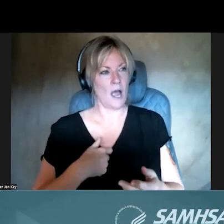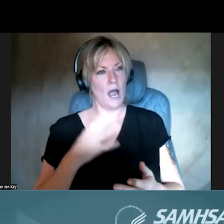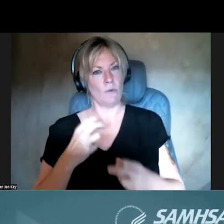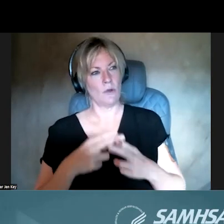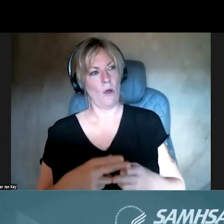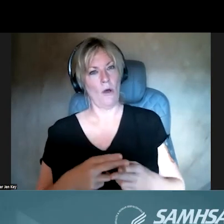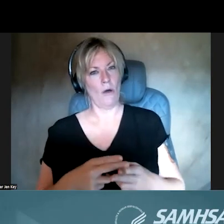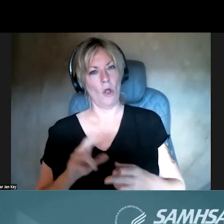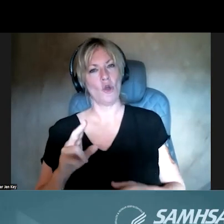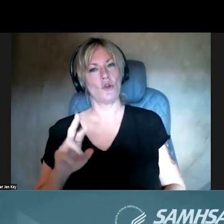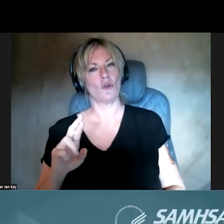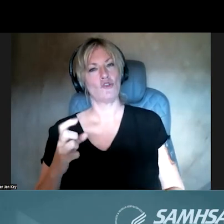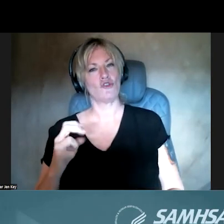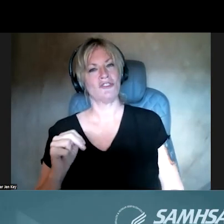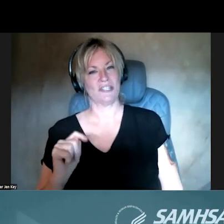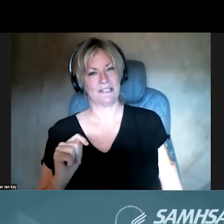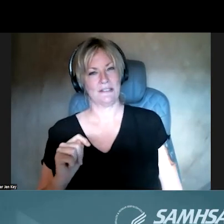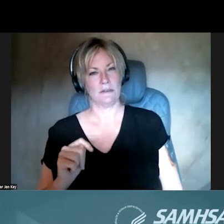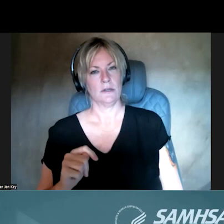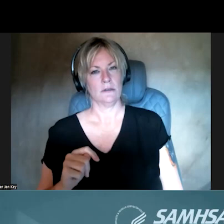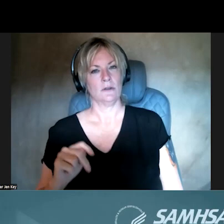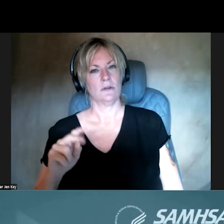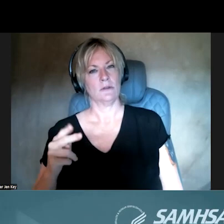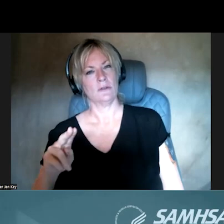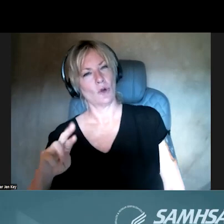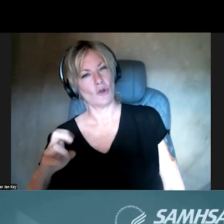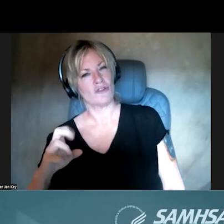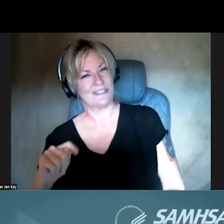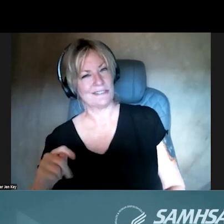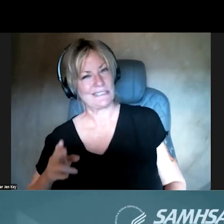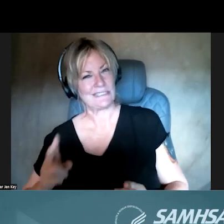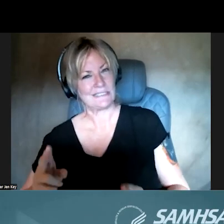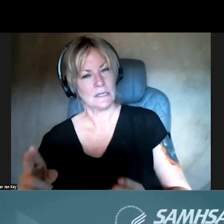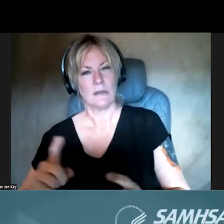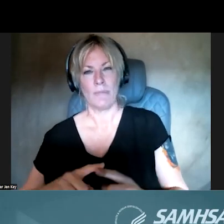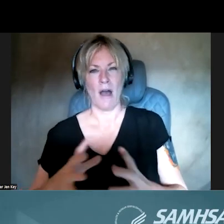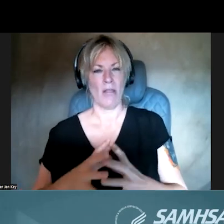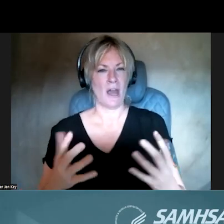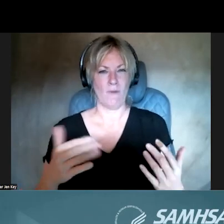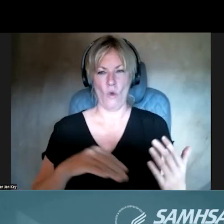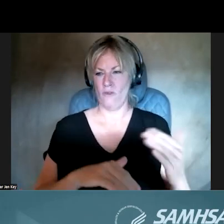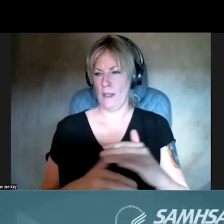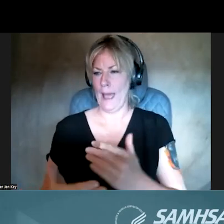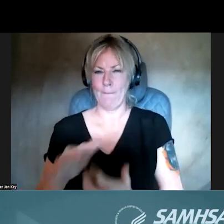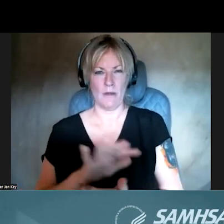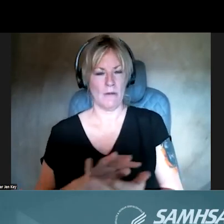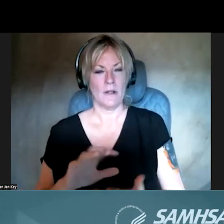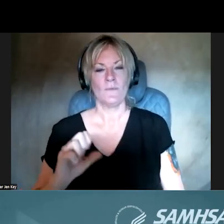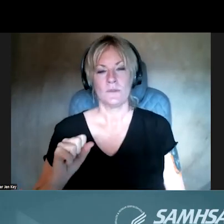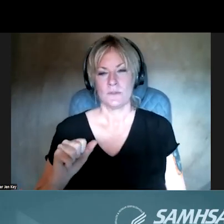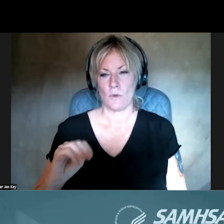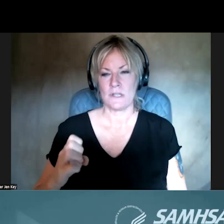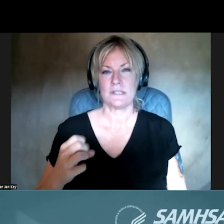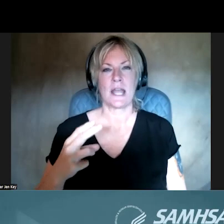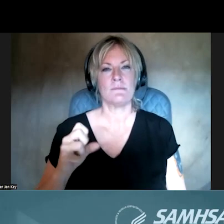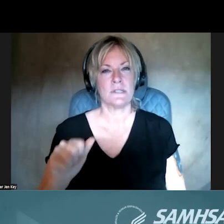urgent, in the urgent care space, and there's just so much overlap. So at SAMHSA, we have embarked